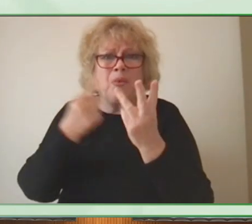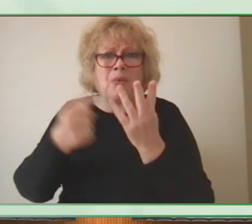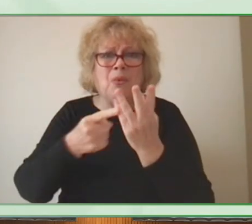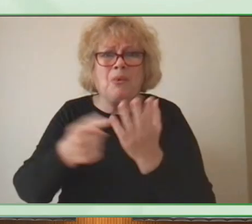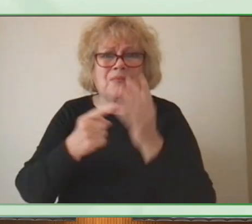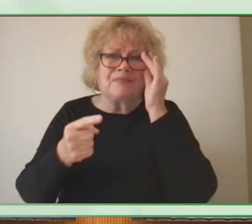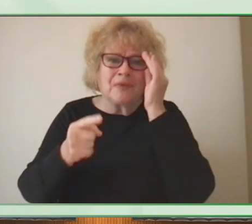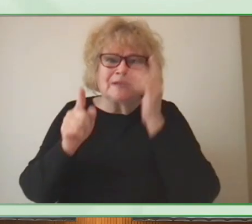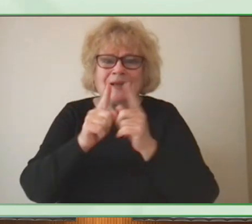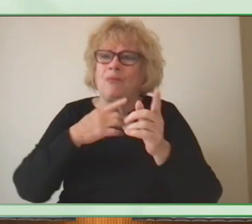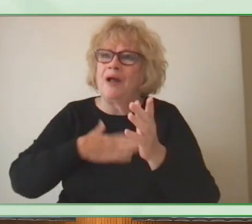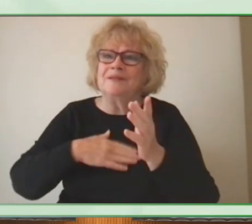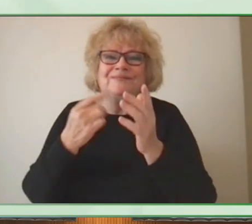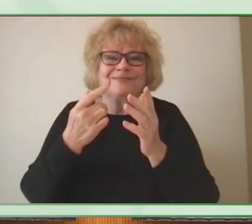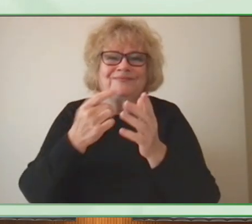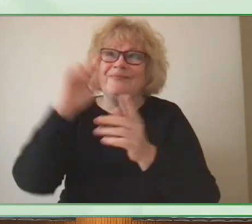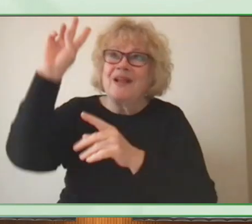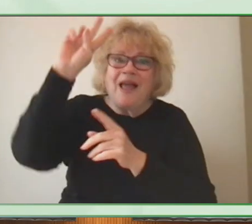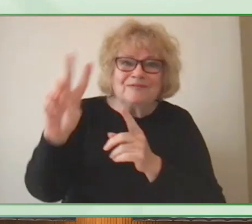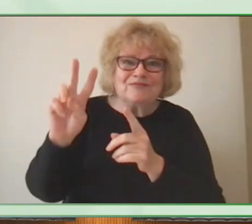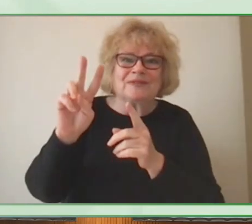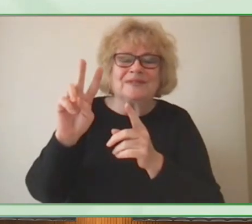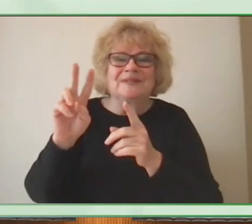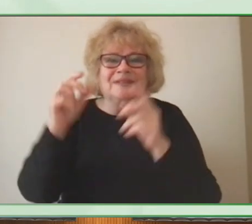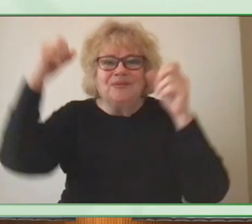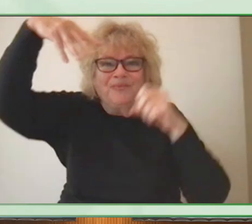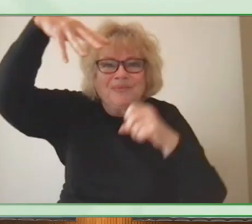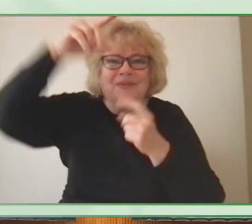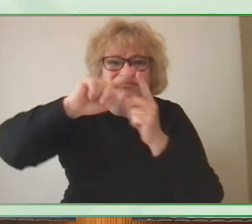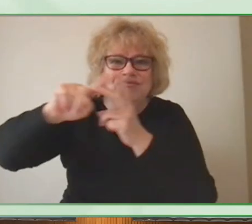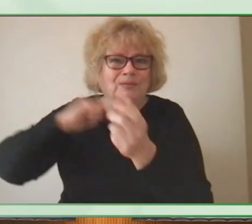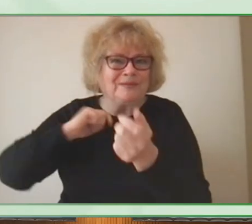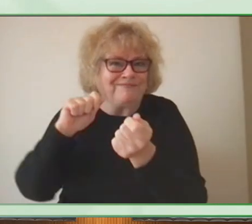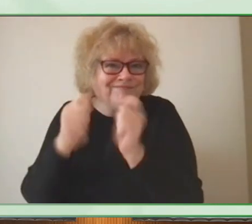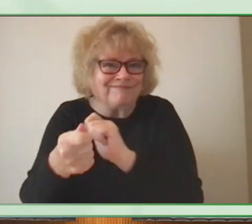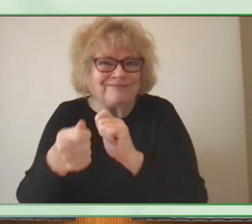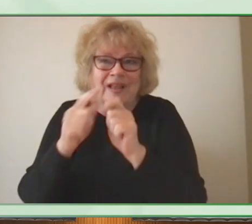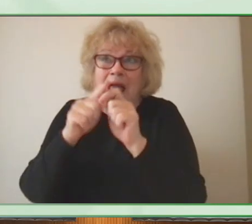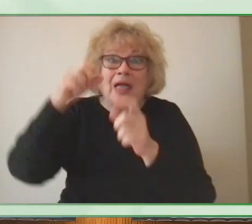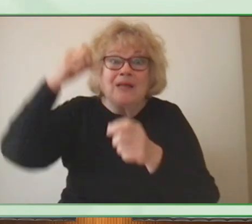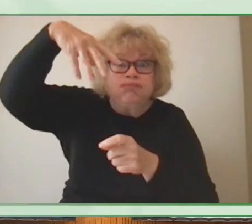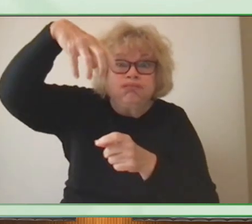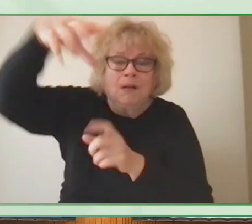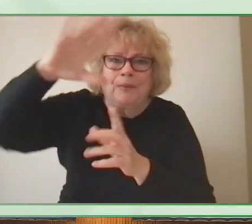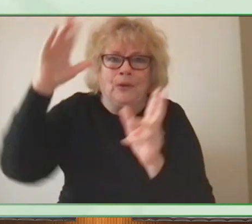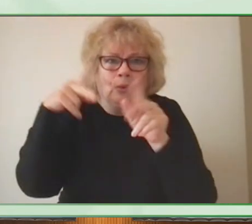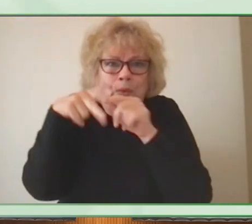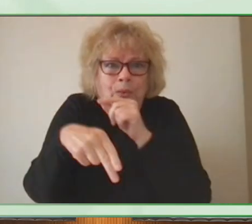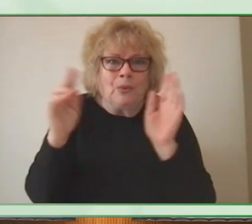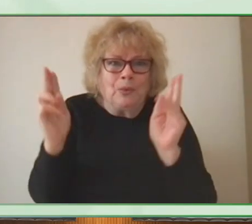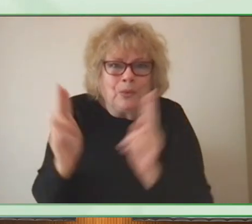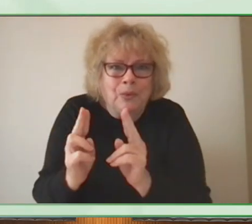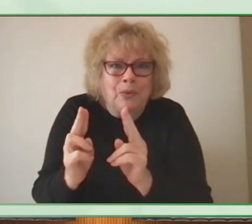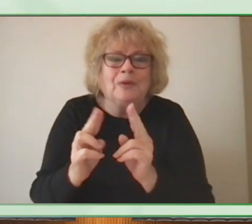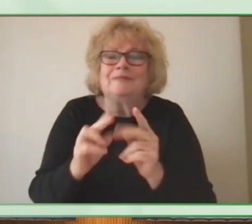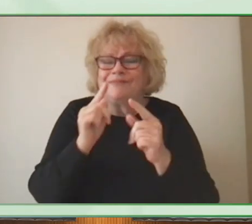World Institute on Disability and other organizations. We follow now all standards of international humanitarian law